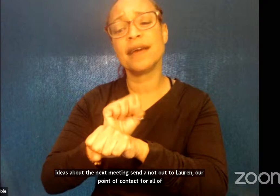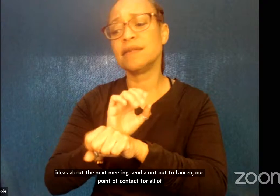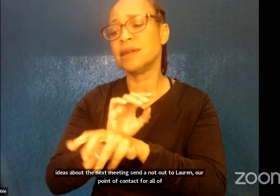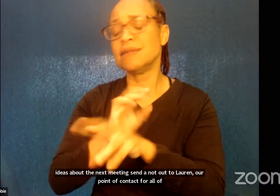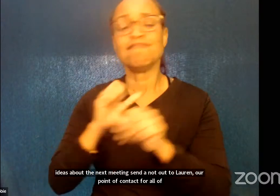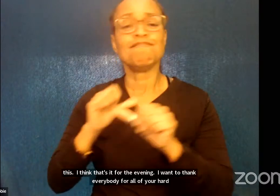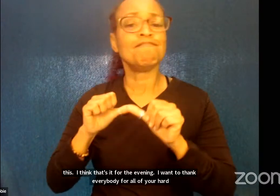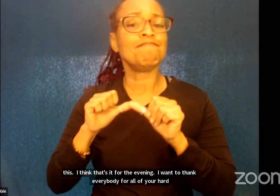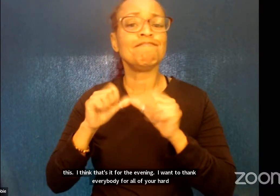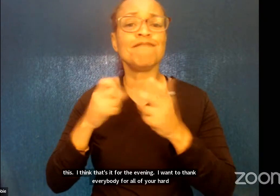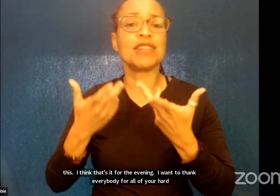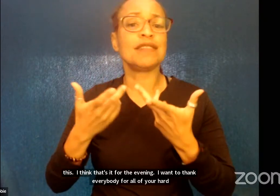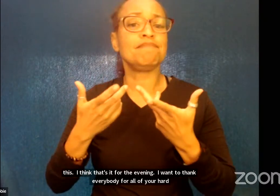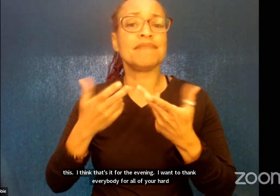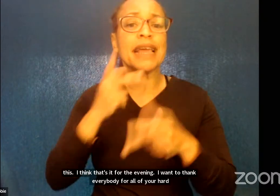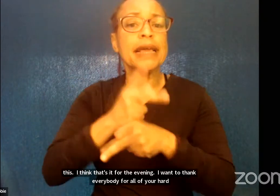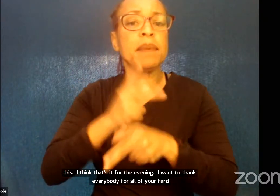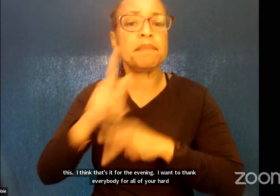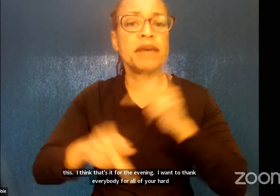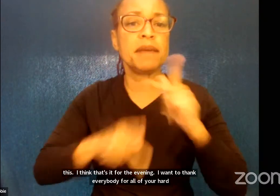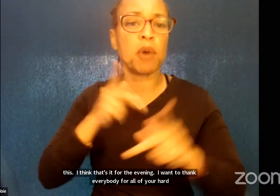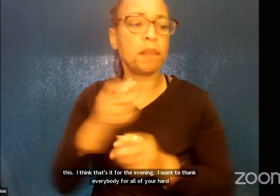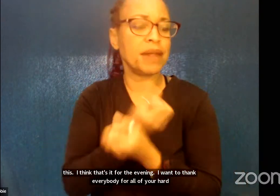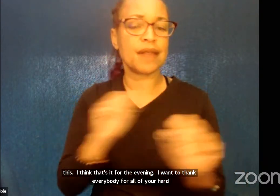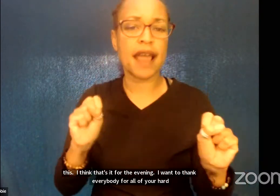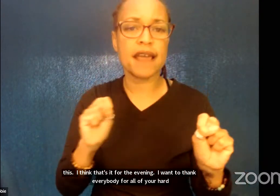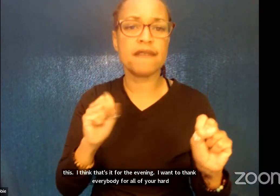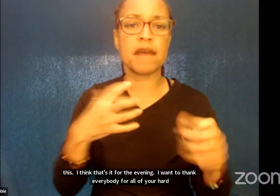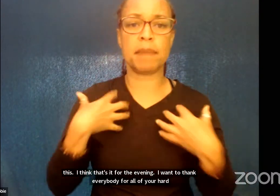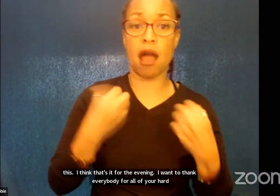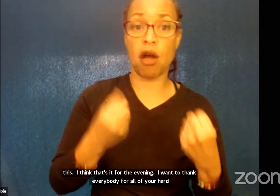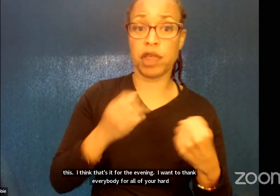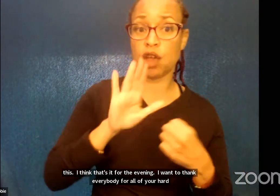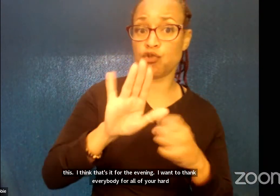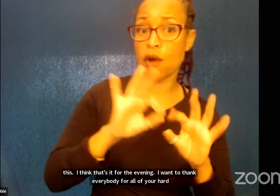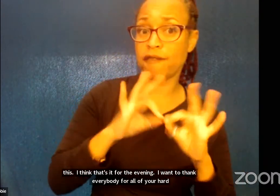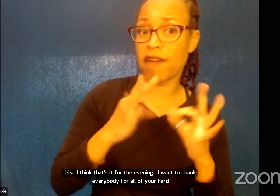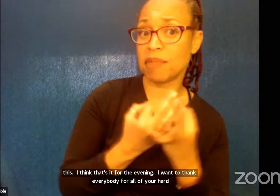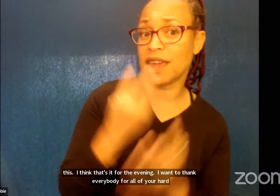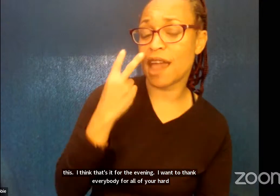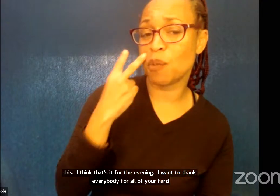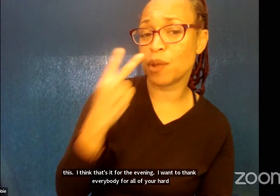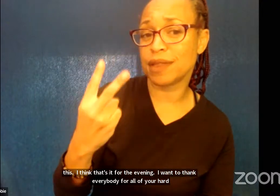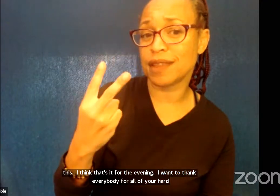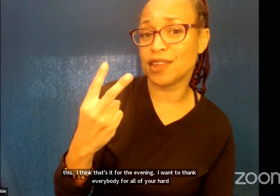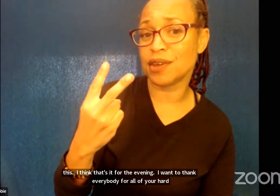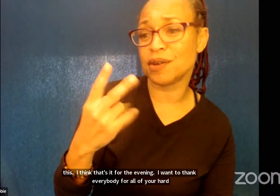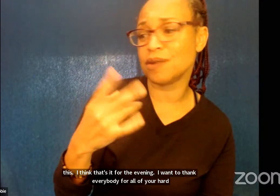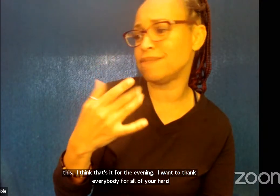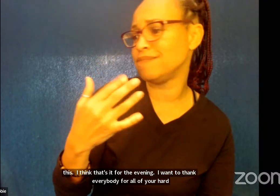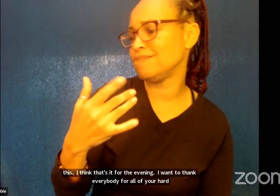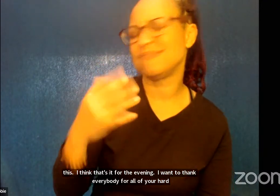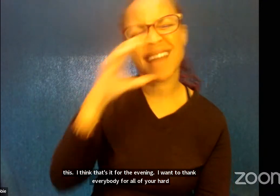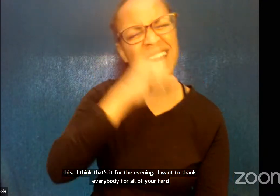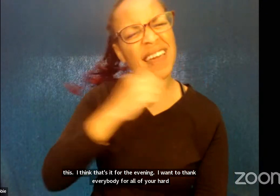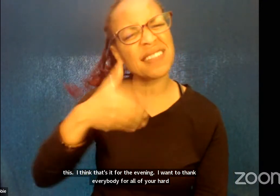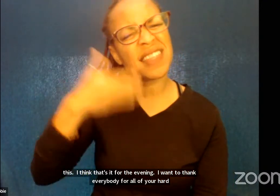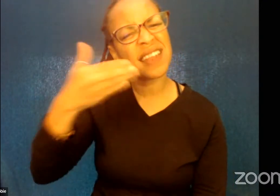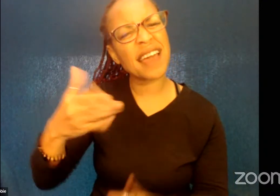Keeping folks safe and healthy, and you stay healthy and safe with your families. And we'll see you back I guess the next meeting